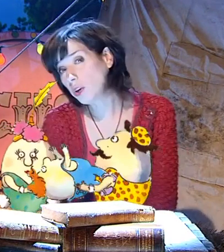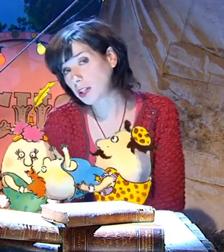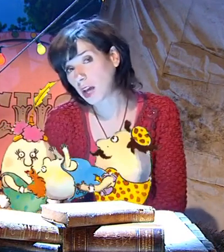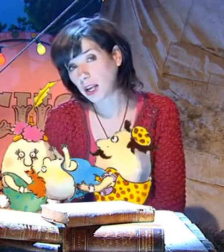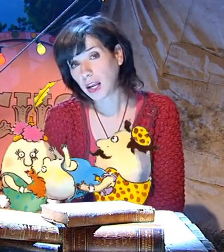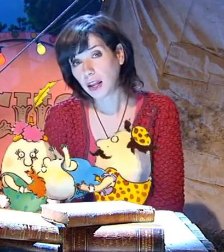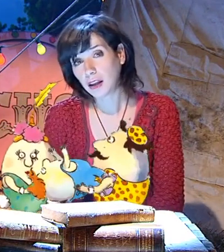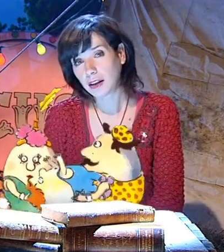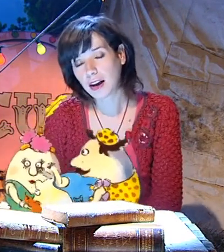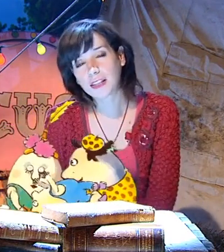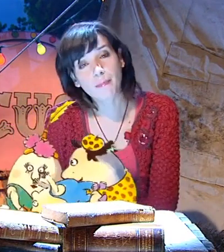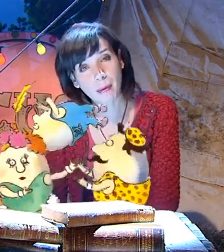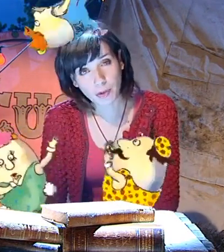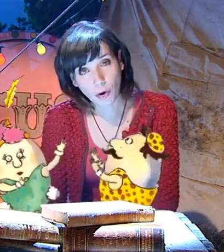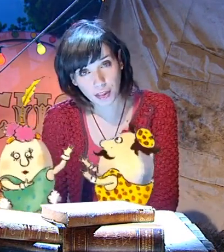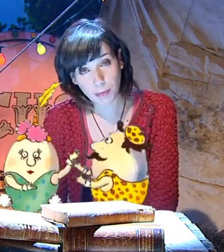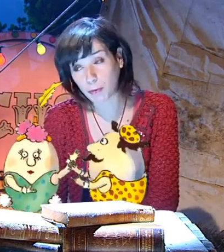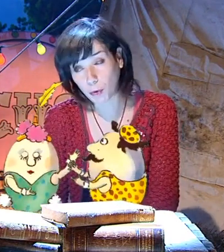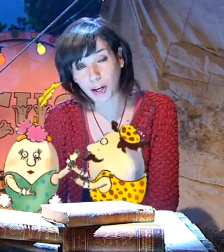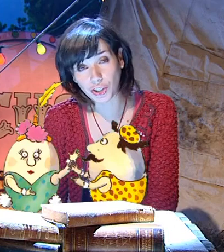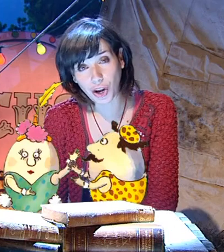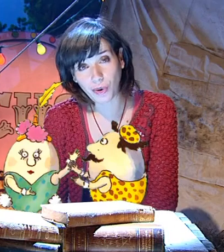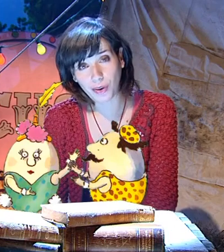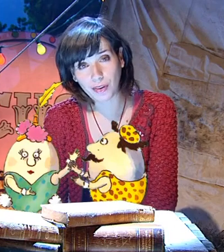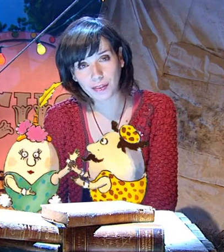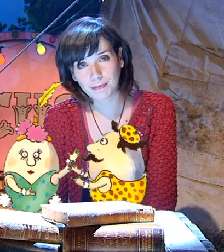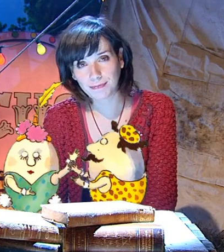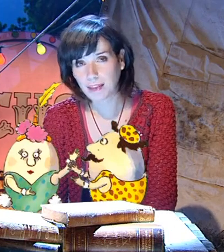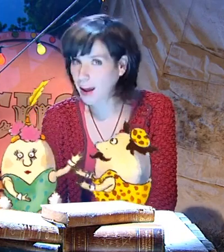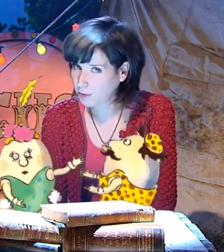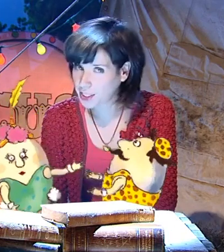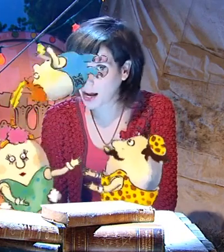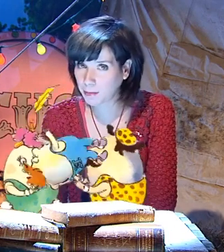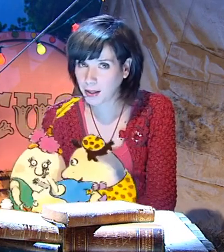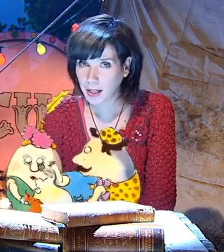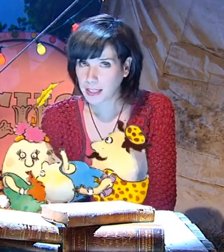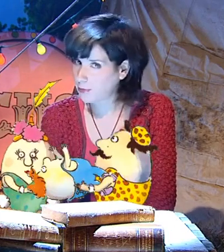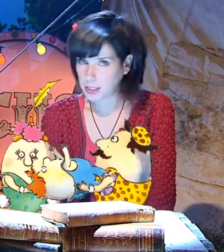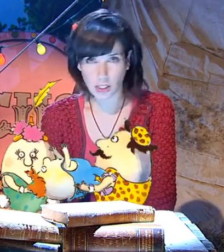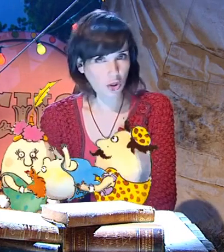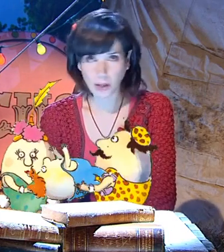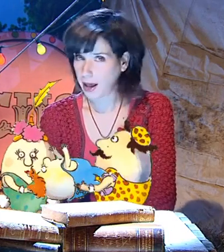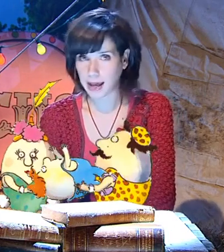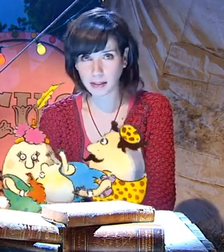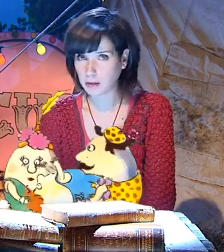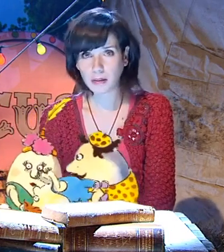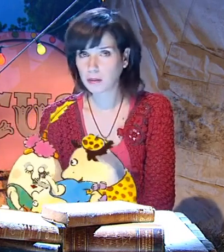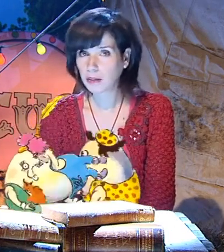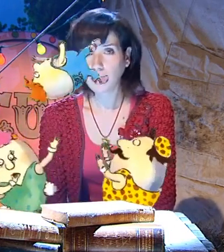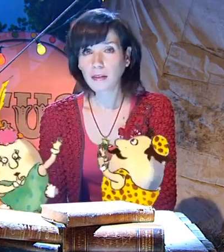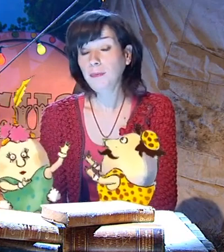"Won't you join us, honey?" asked her mum, Dorothy, before each show. Every time, Dimity shook her